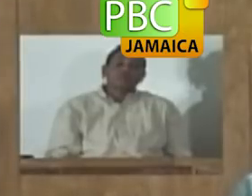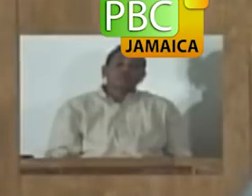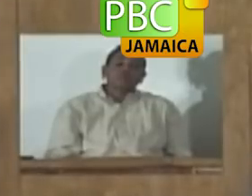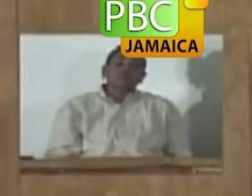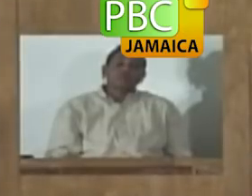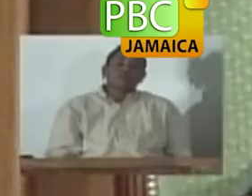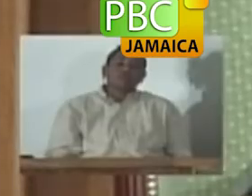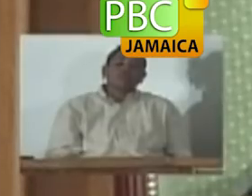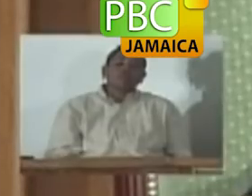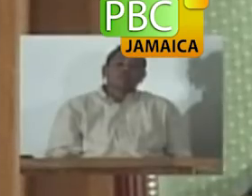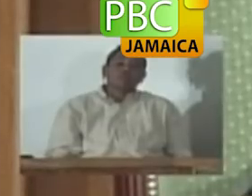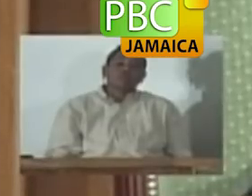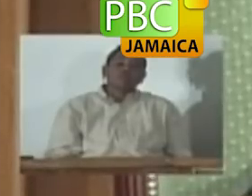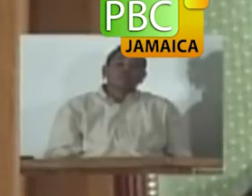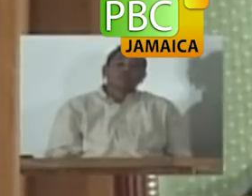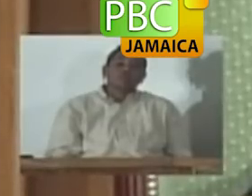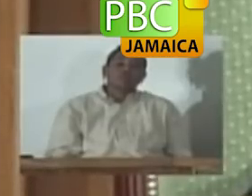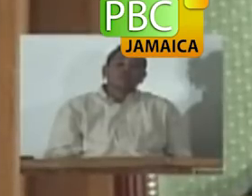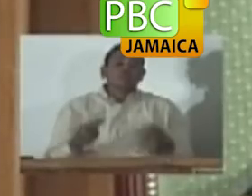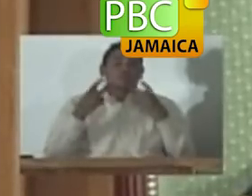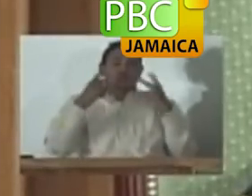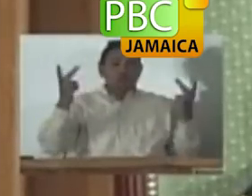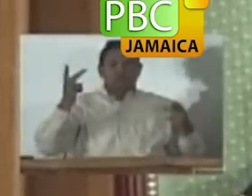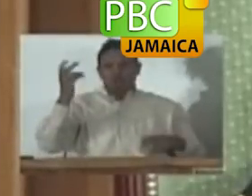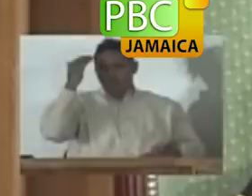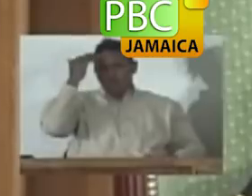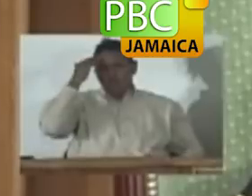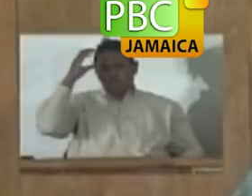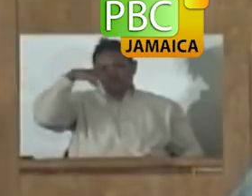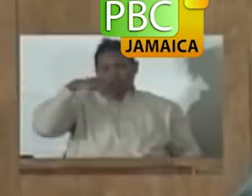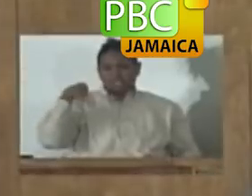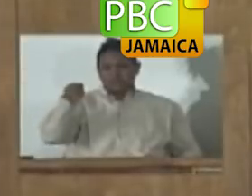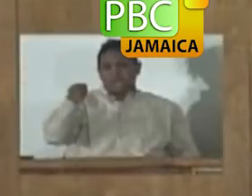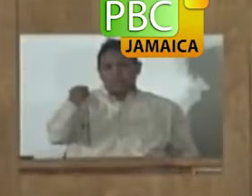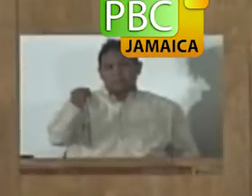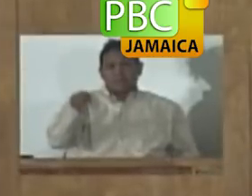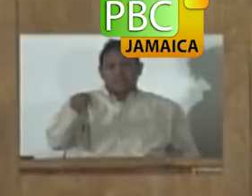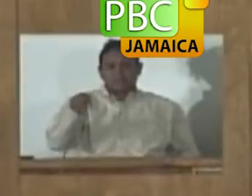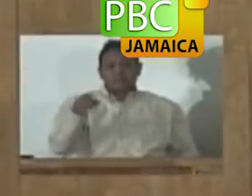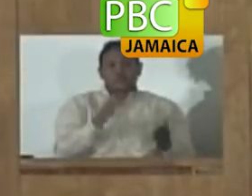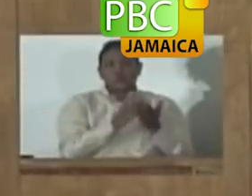is aware of strange payment through the